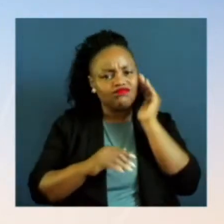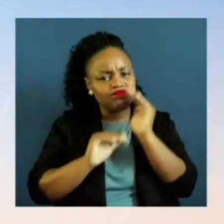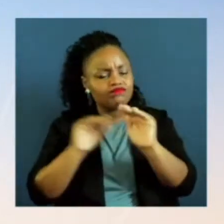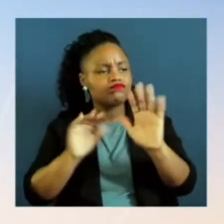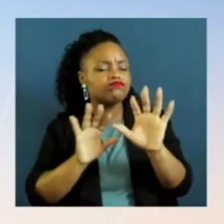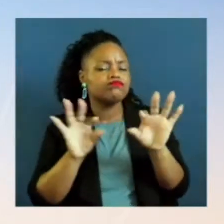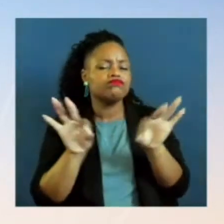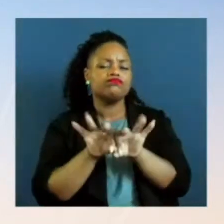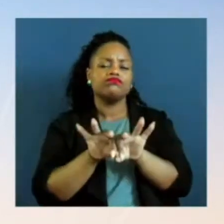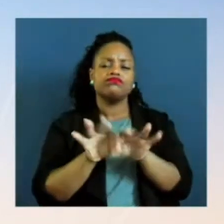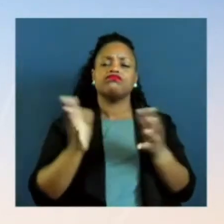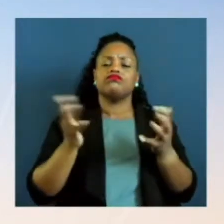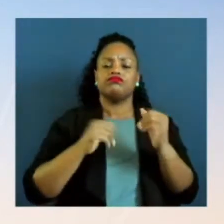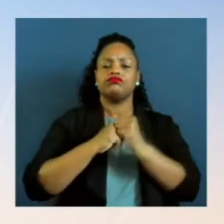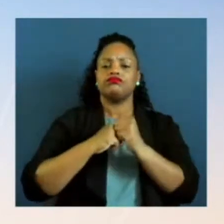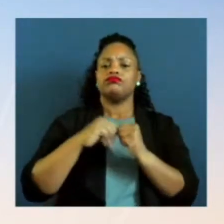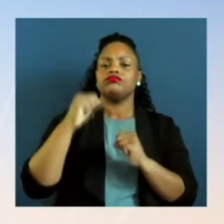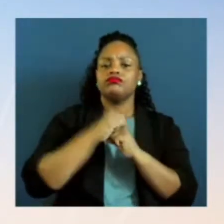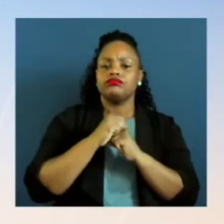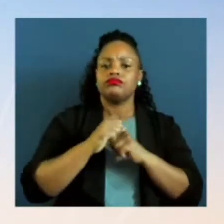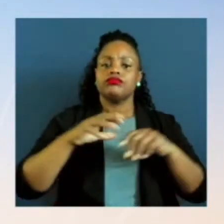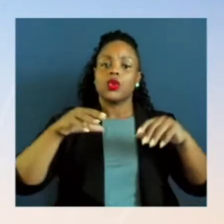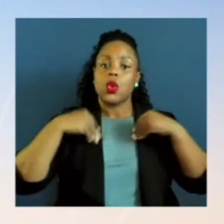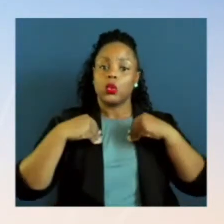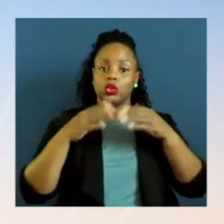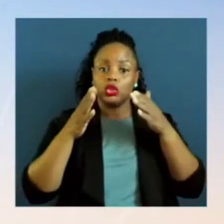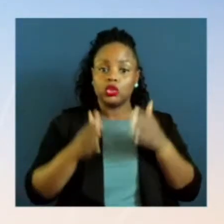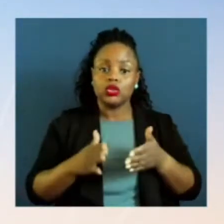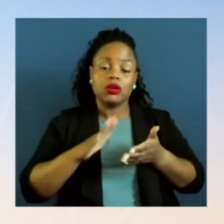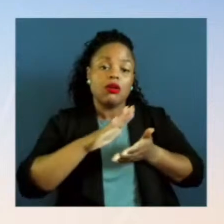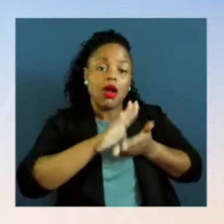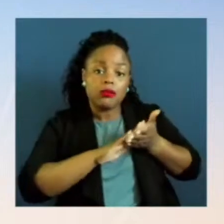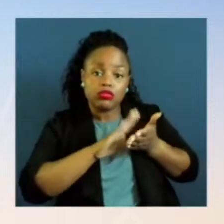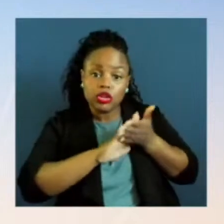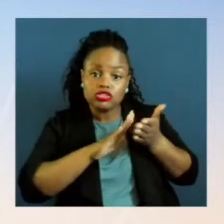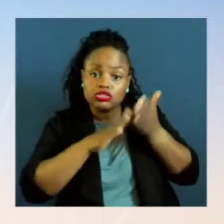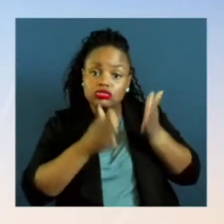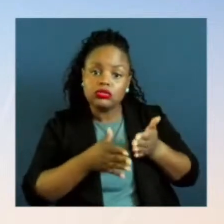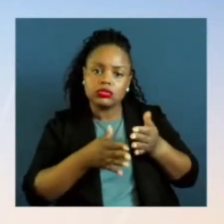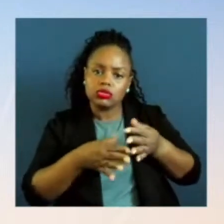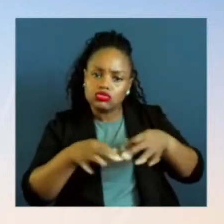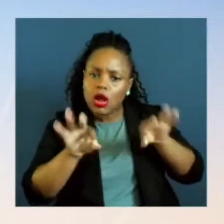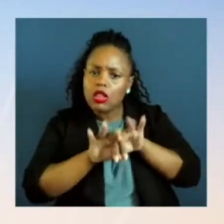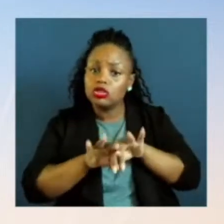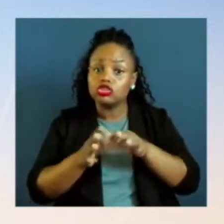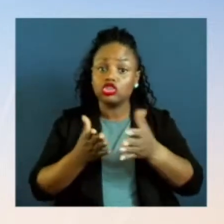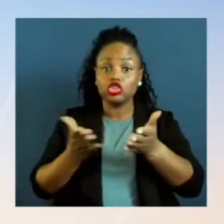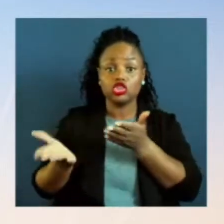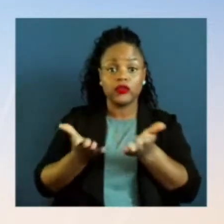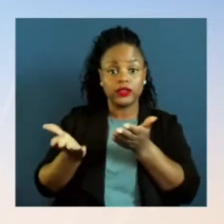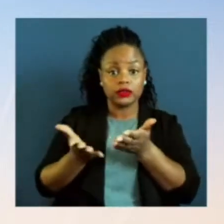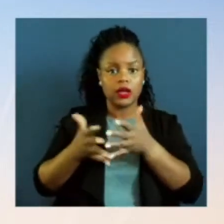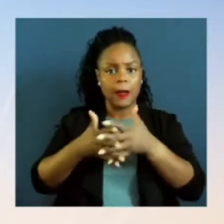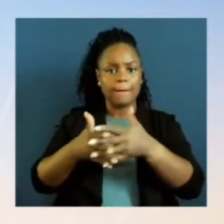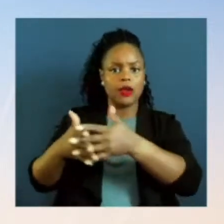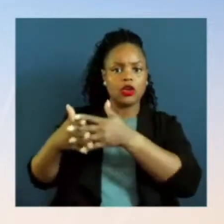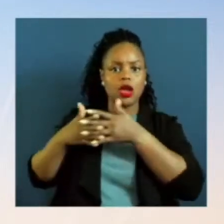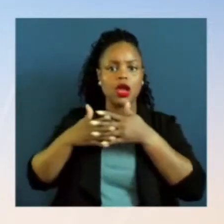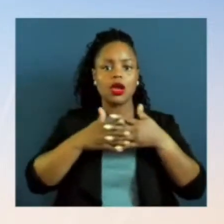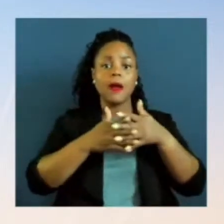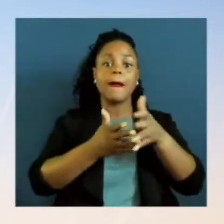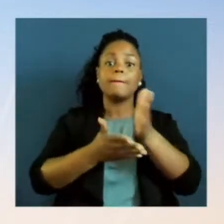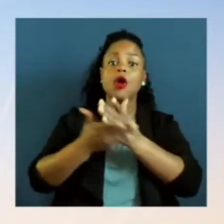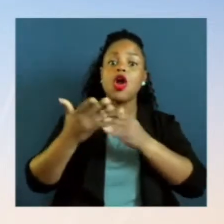and operators who operate critical services for Americans. As part of the administration's ongoing efforts